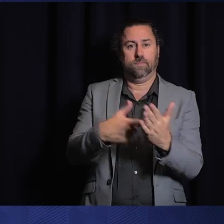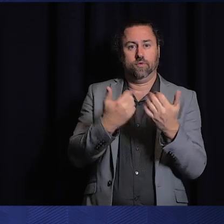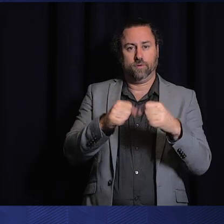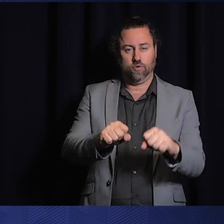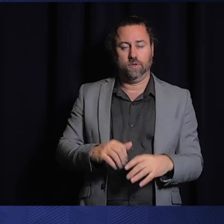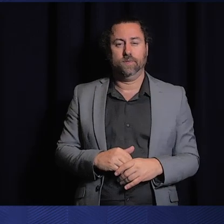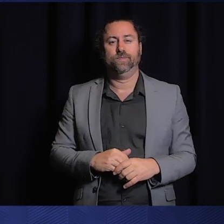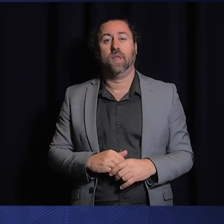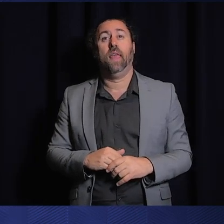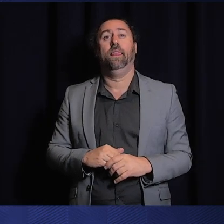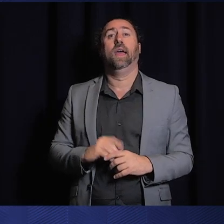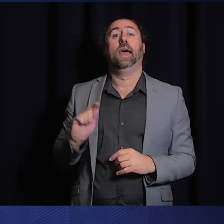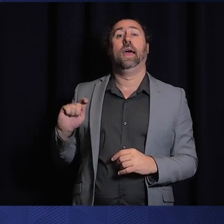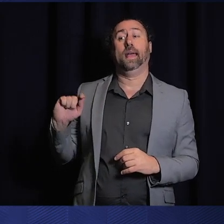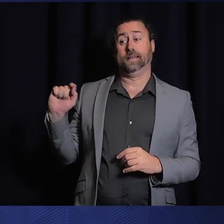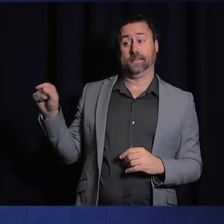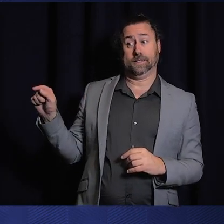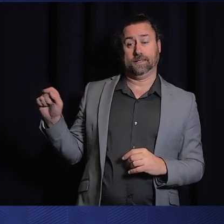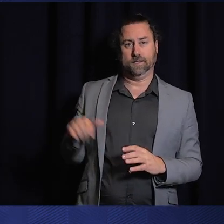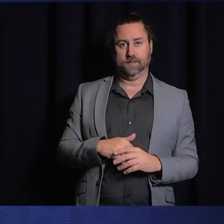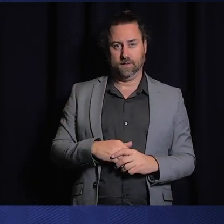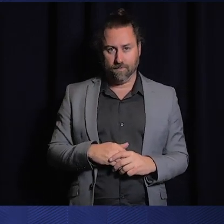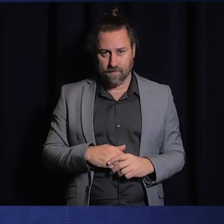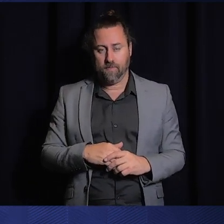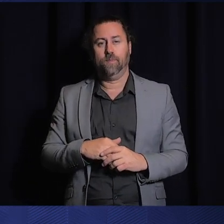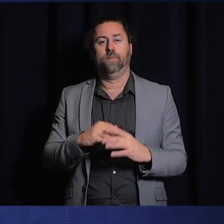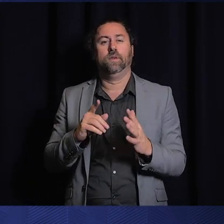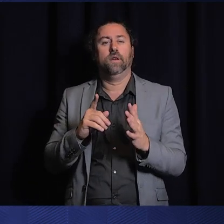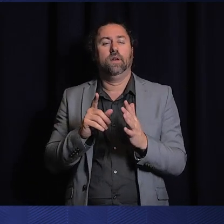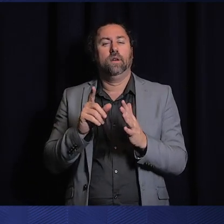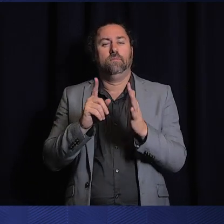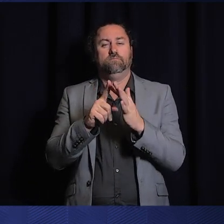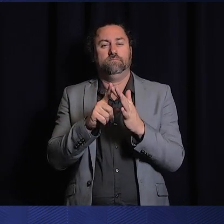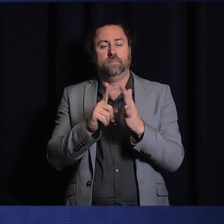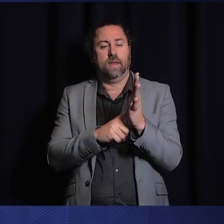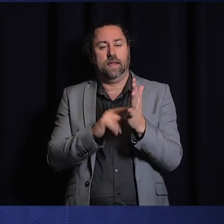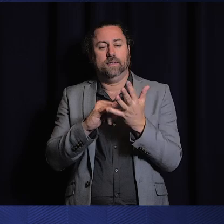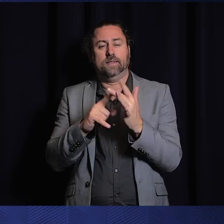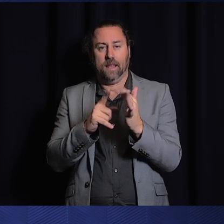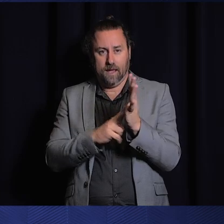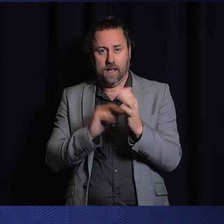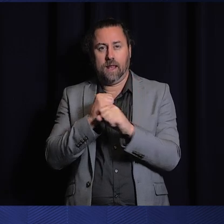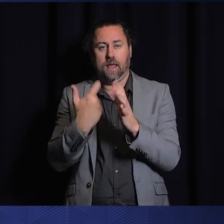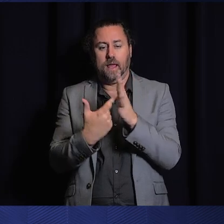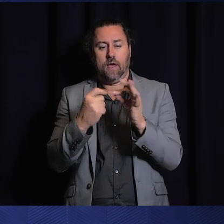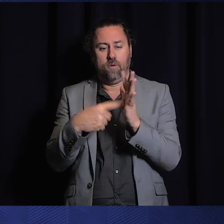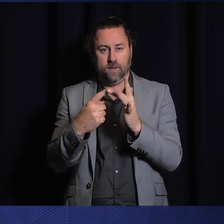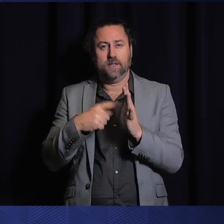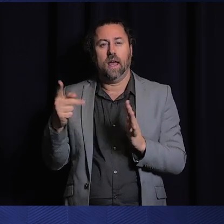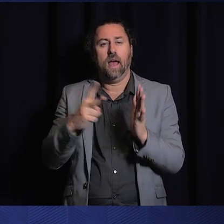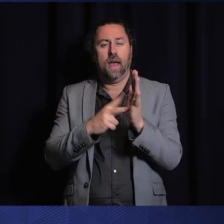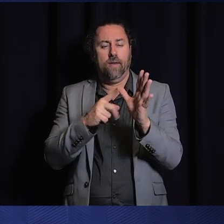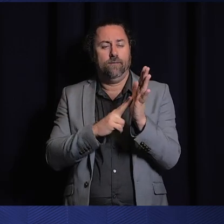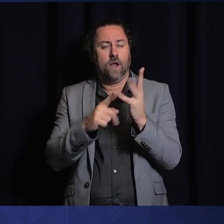finally, here to my immediate left is Eslene Garibiti, who is the Director General of Vanuatu's Ministry